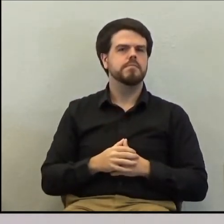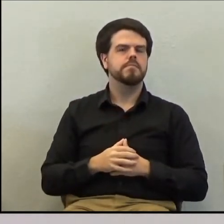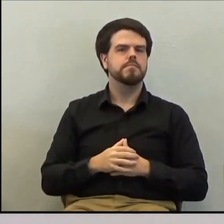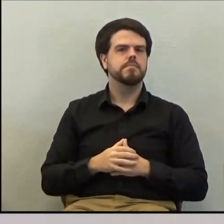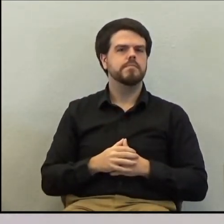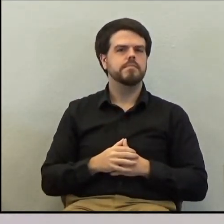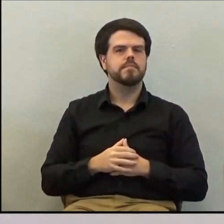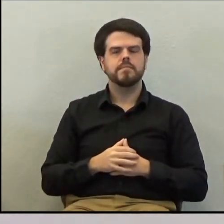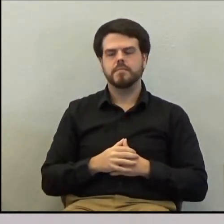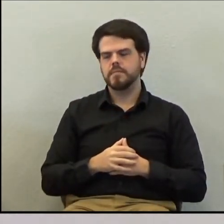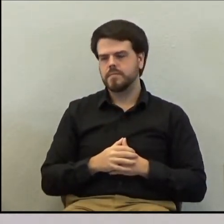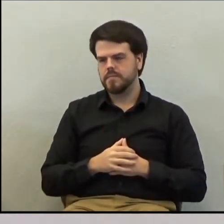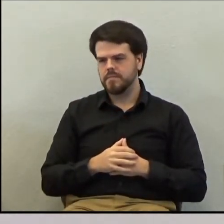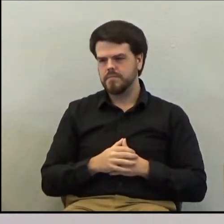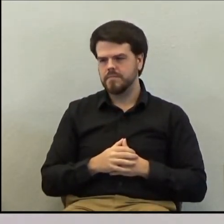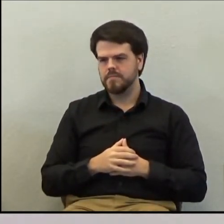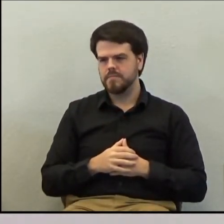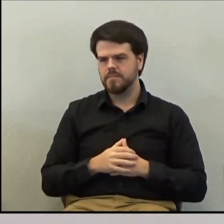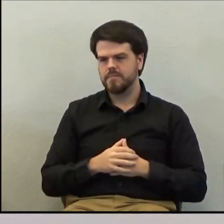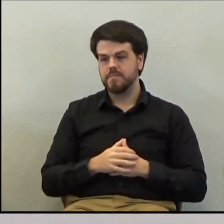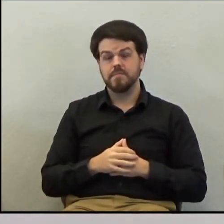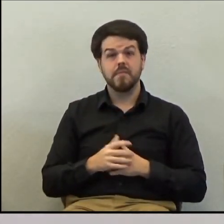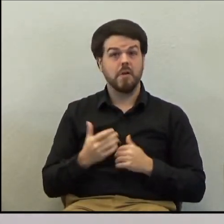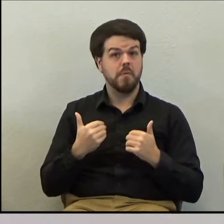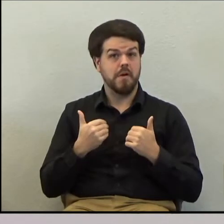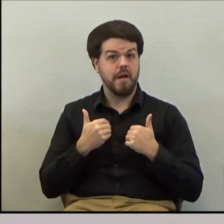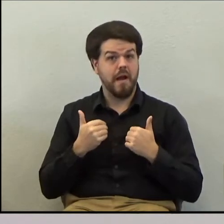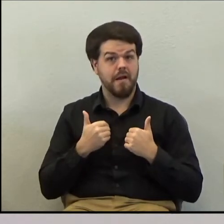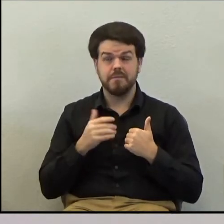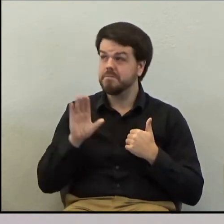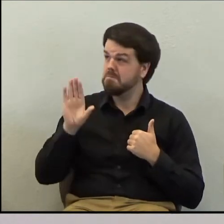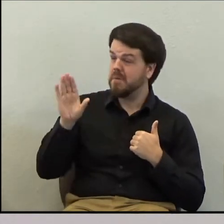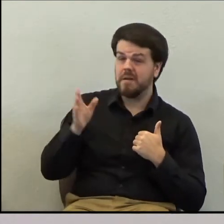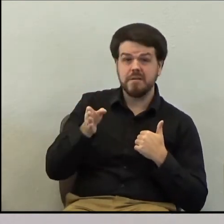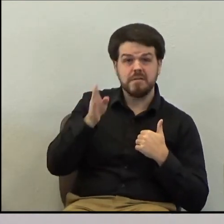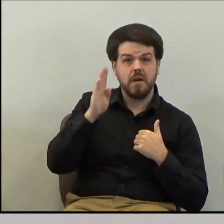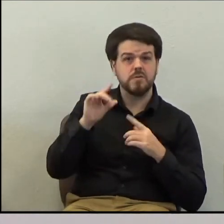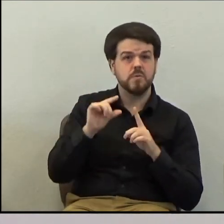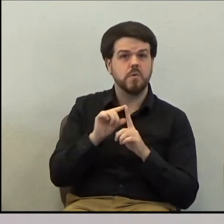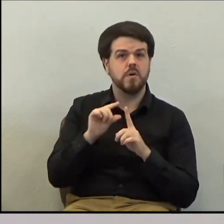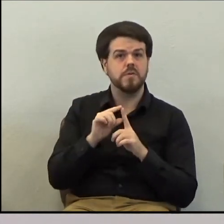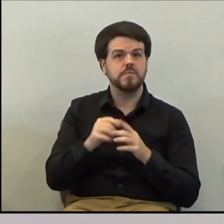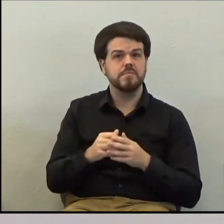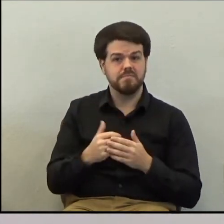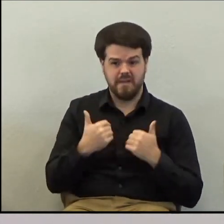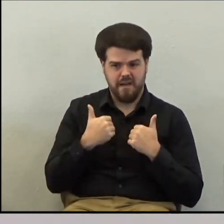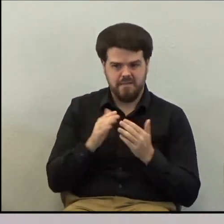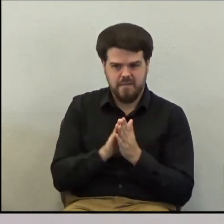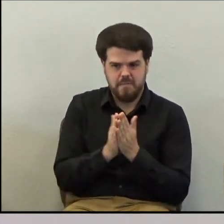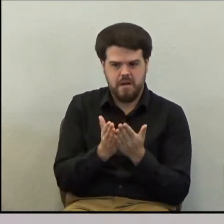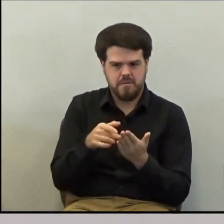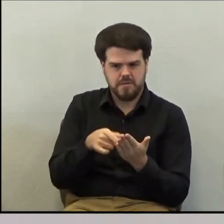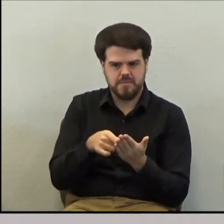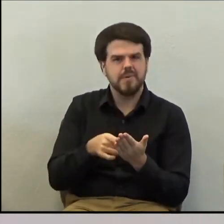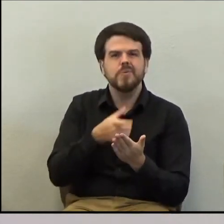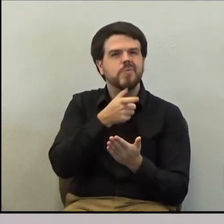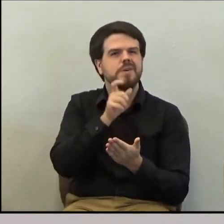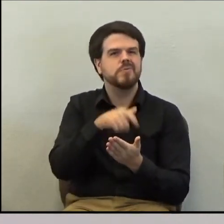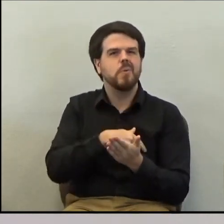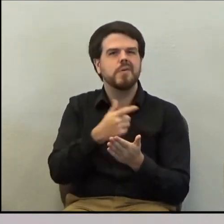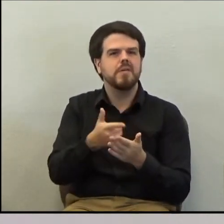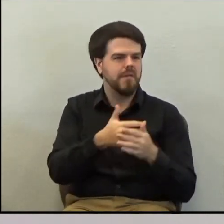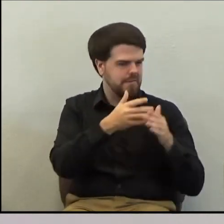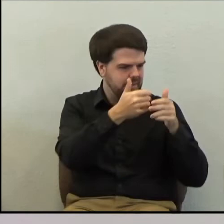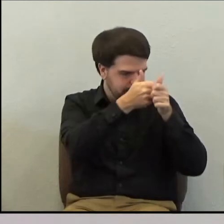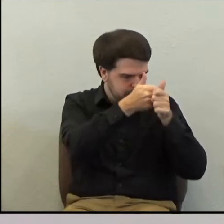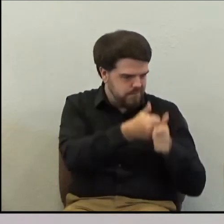But also, because we have the hard copy of God's words, we don't have to be bound to traditions.